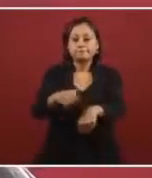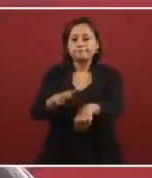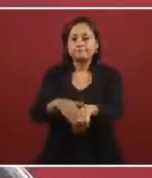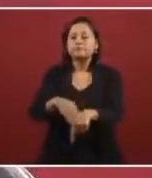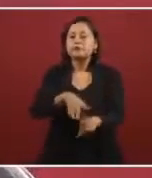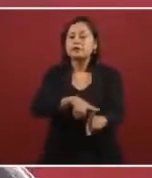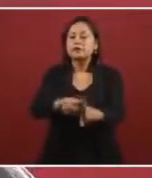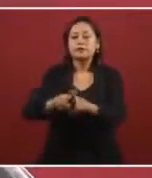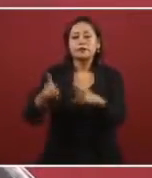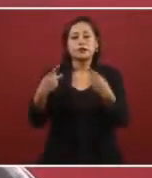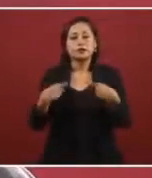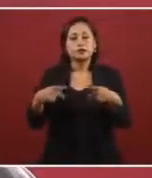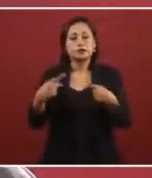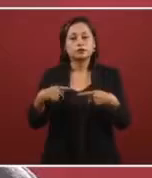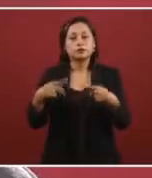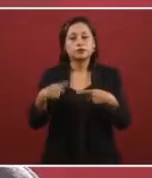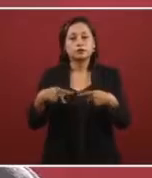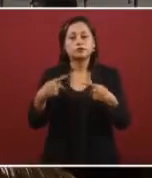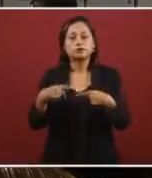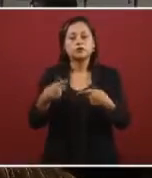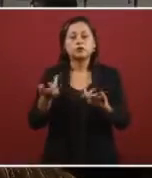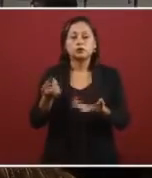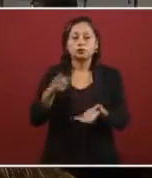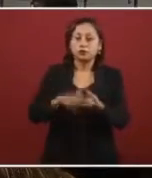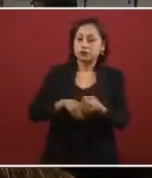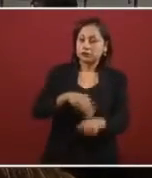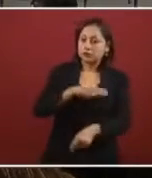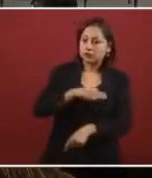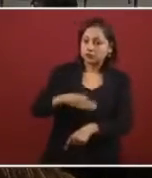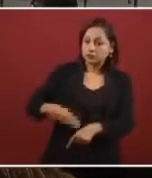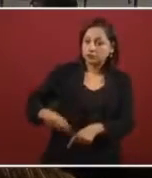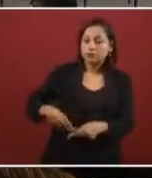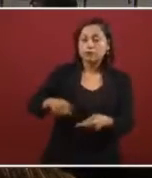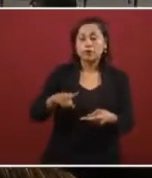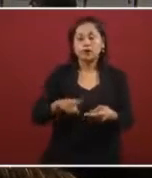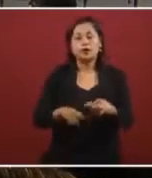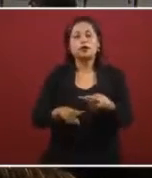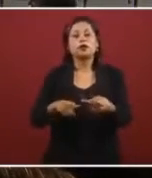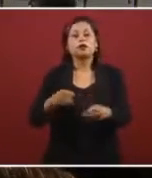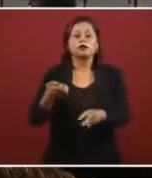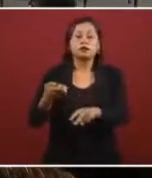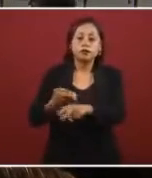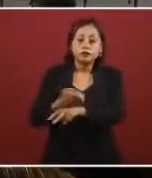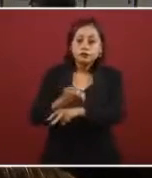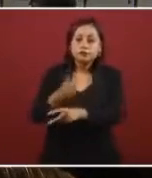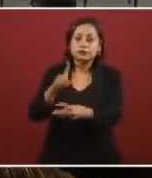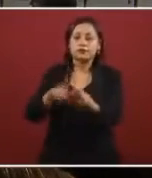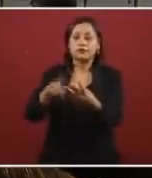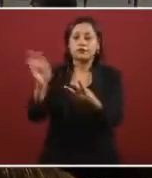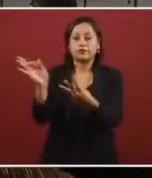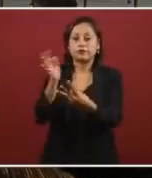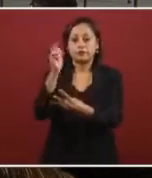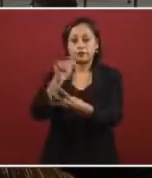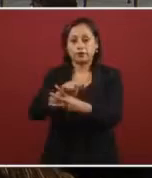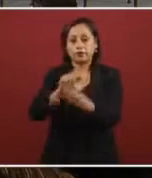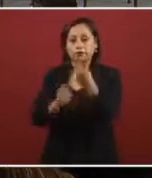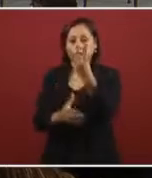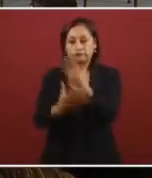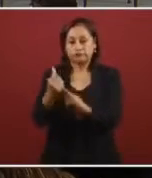formen people parte del that ámbito formed municipal, part of estatal the y municipal, federal. state, and federal agencies of that time.